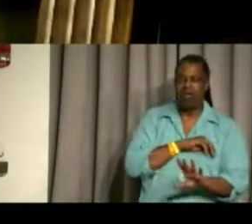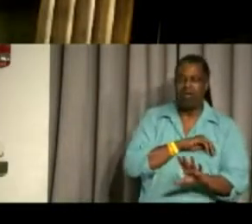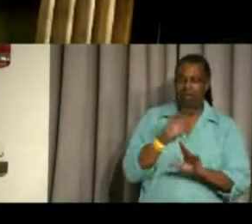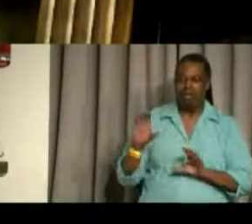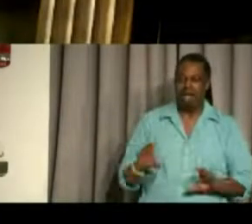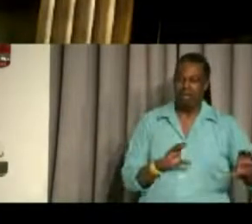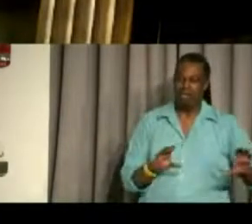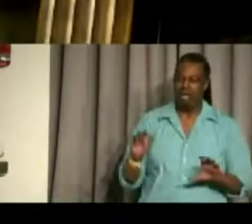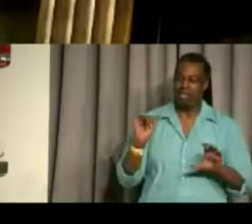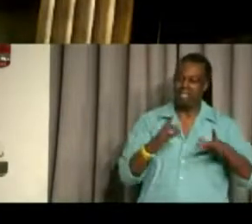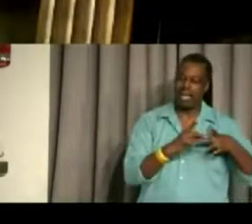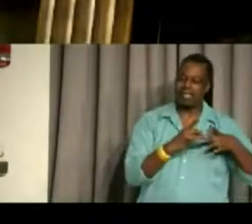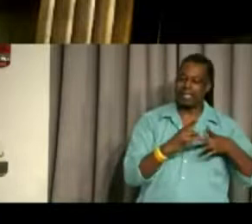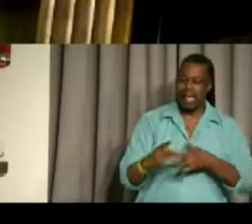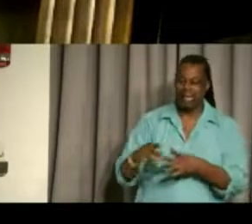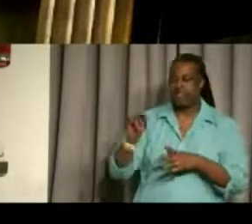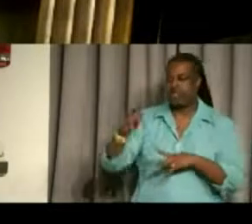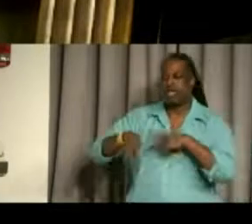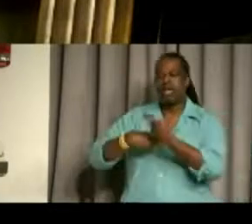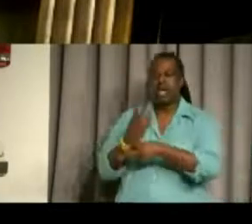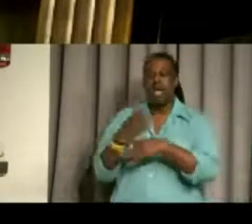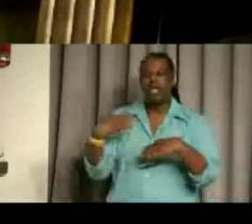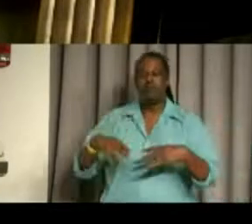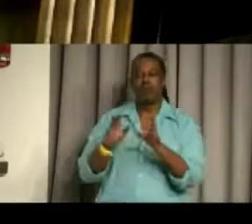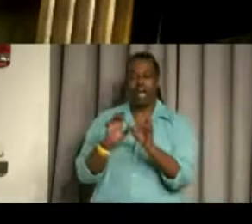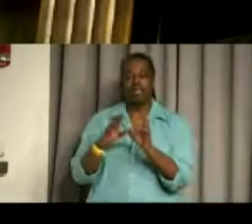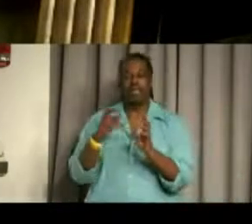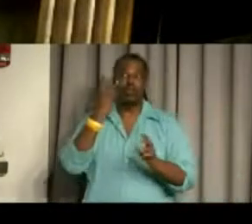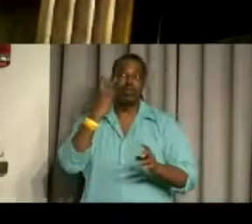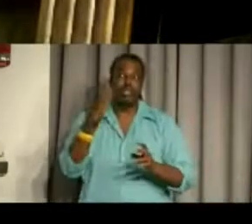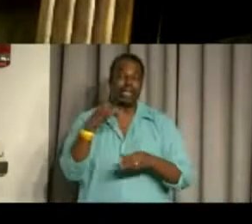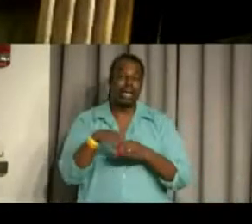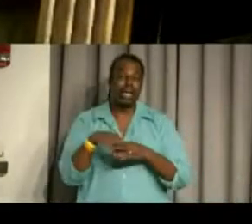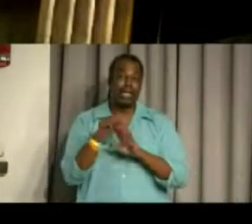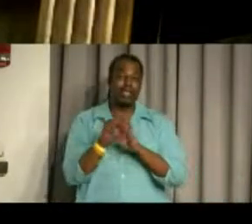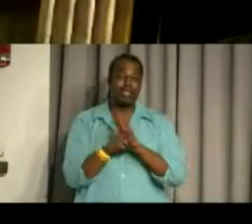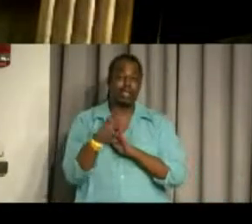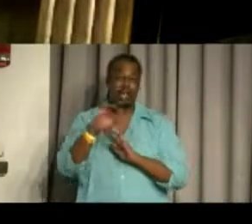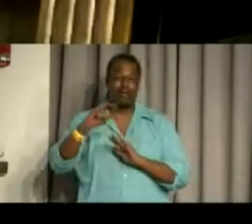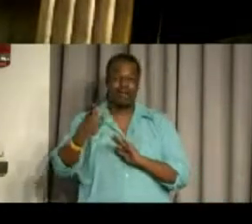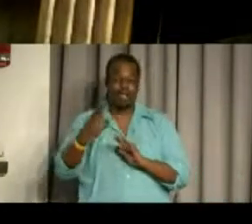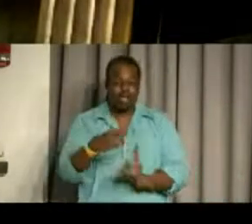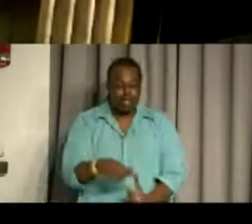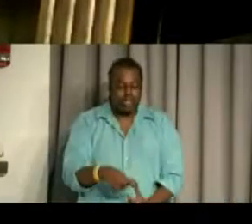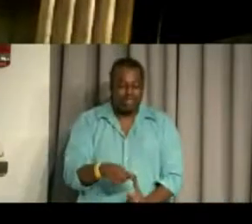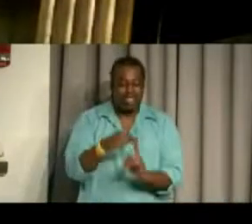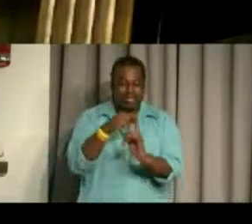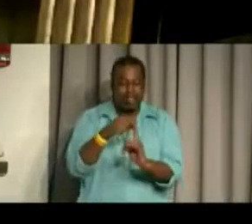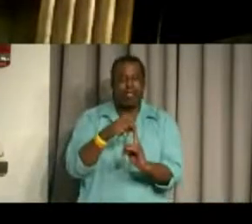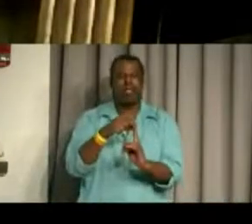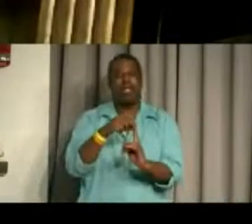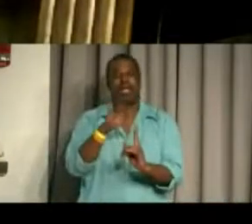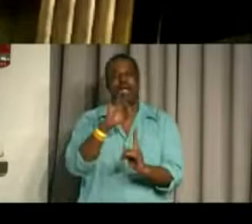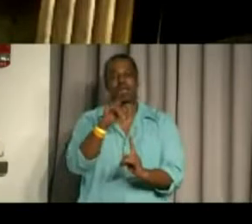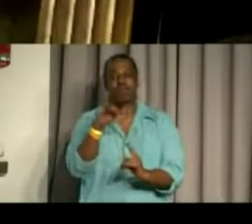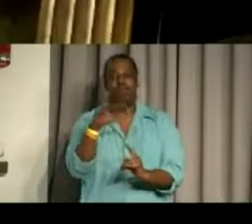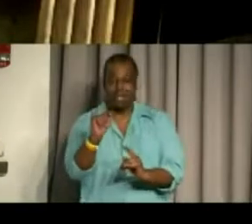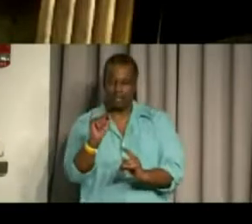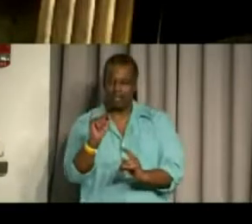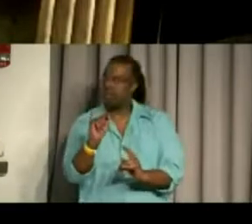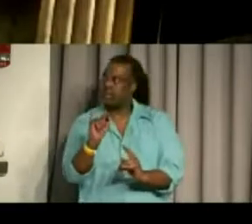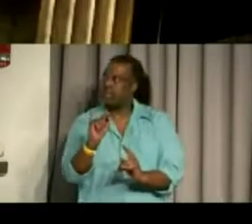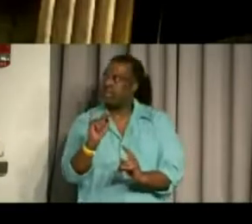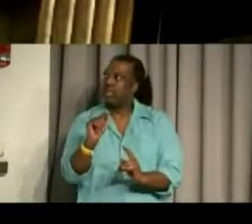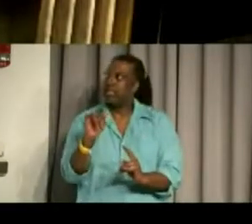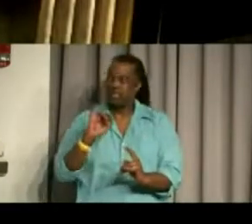which has led to the types of crises that we've seen in the state of Michigan, and specifically with respect to the Flint water crisis,